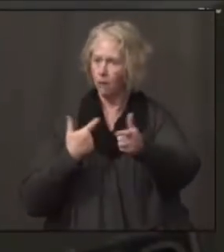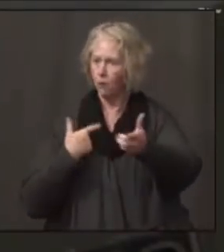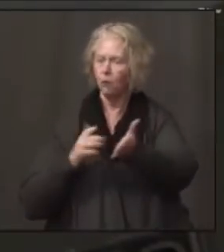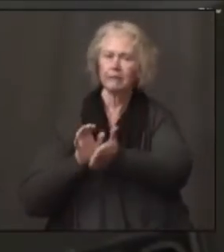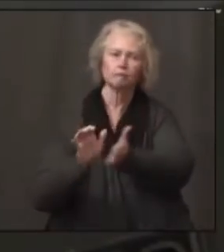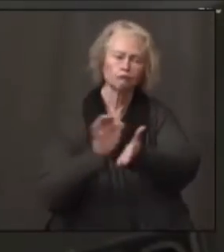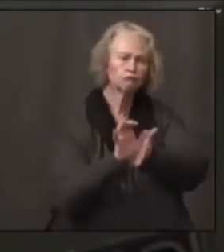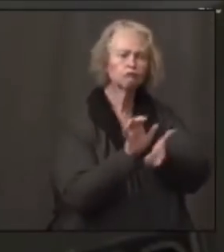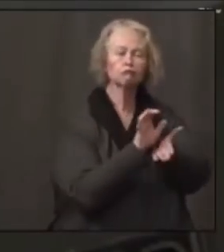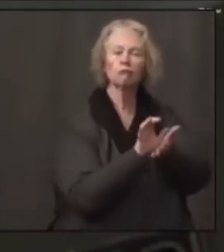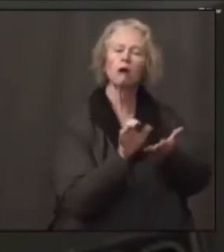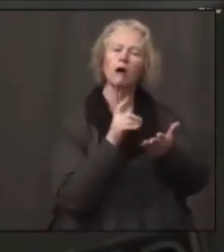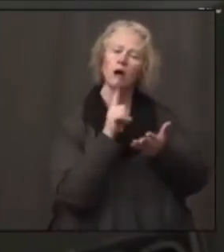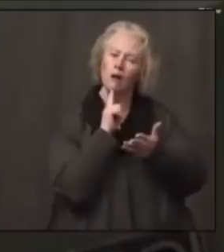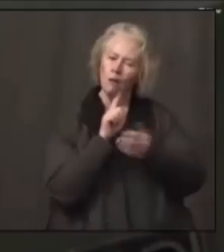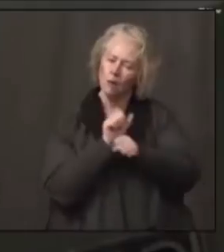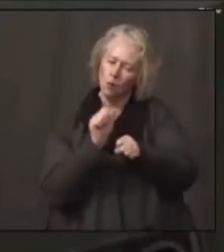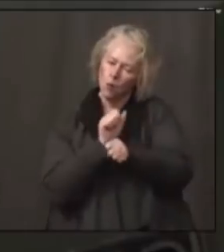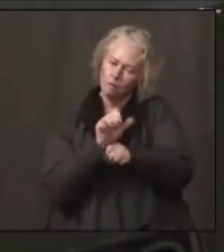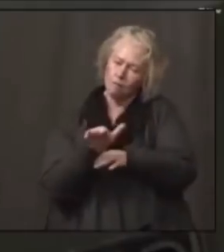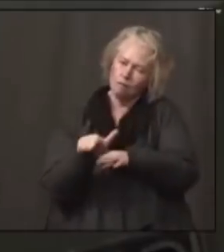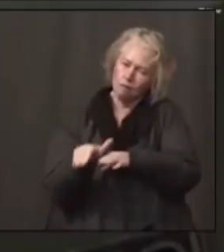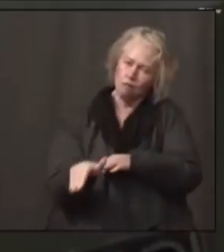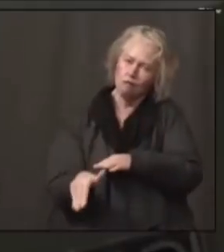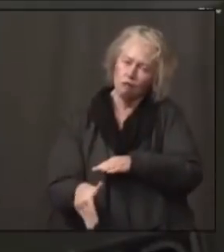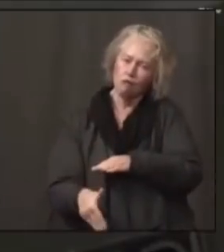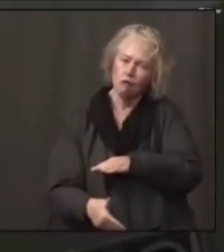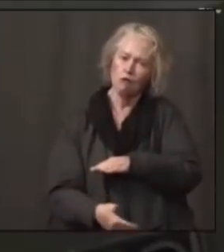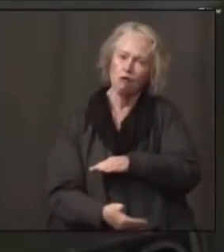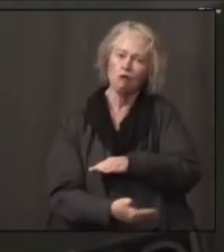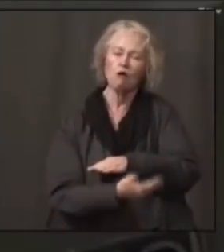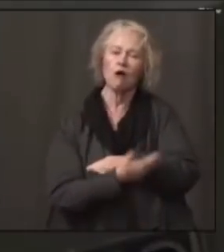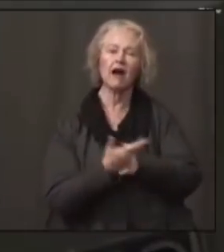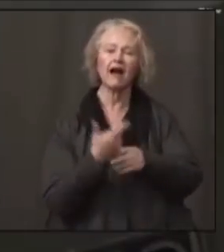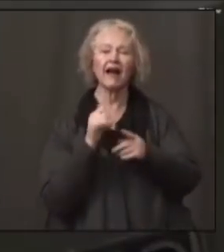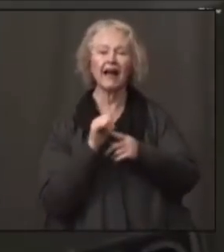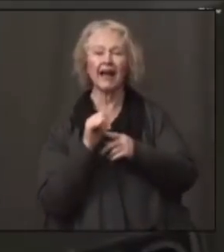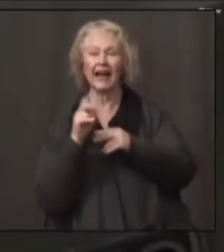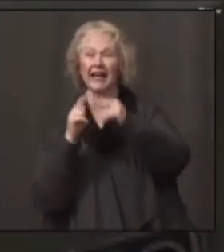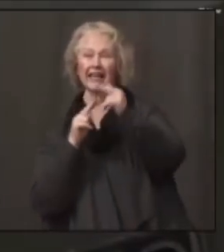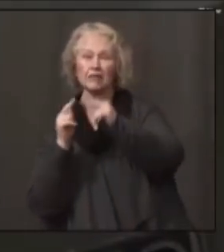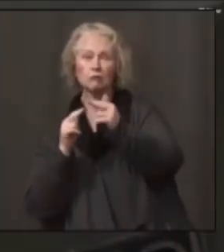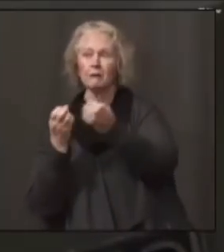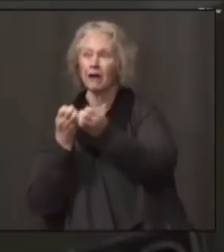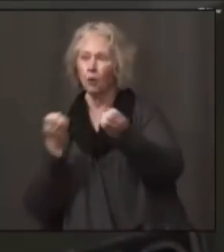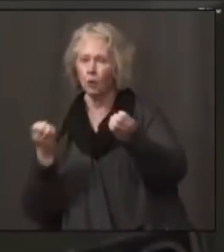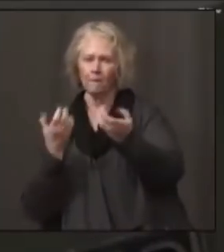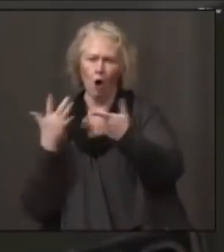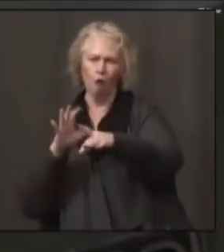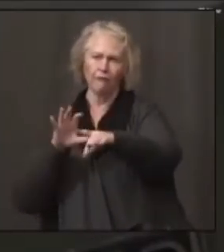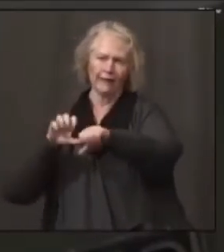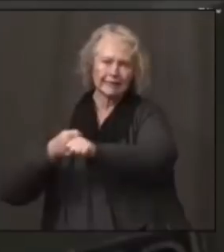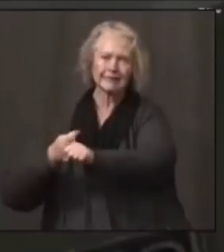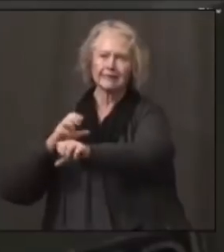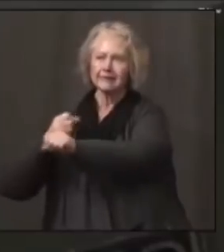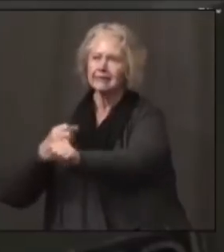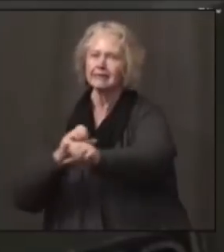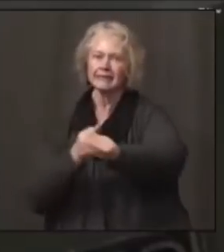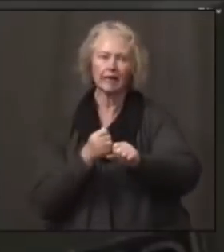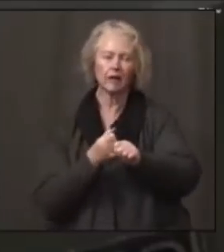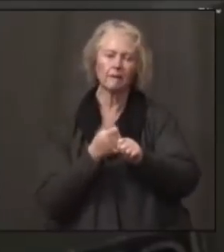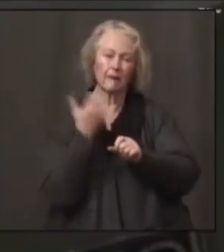It's going to be a long process through the night. Our construction projects and equipment have been secured for high winds and significant